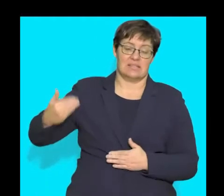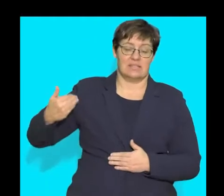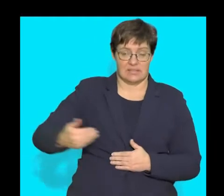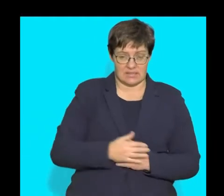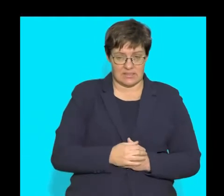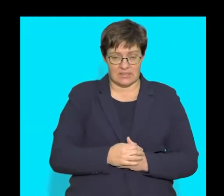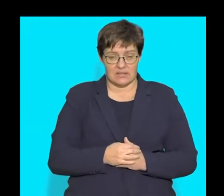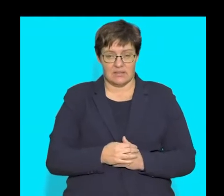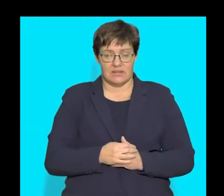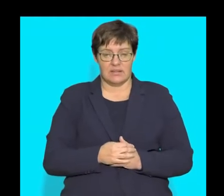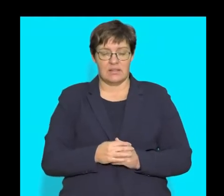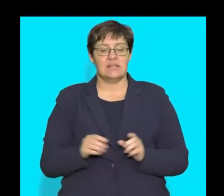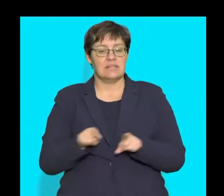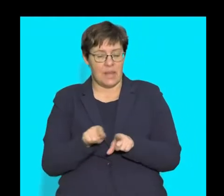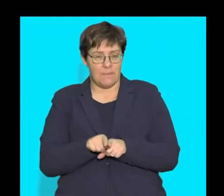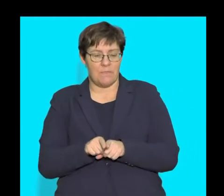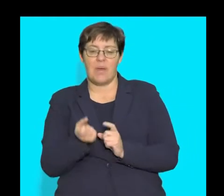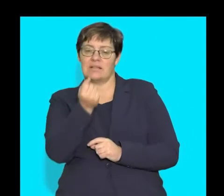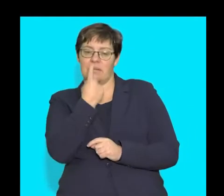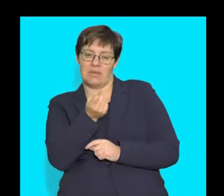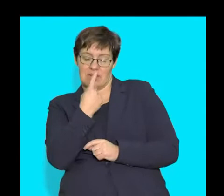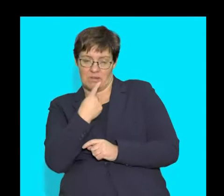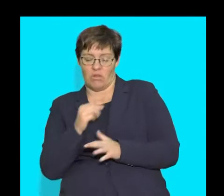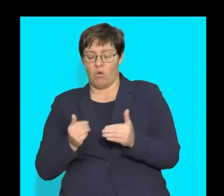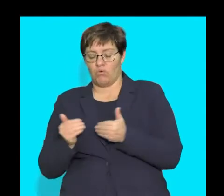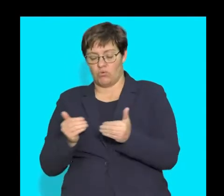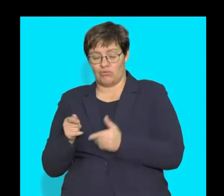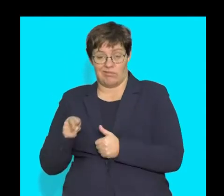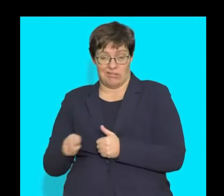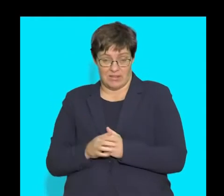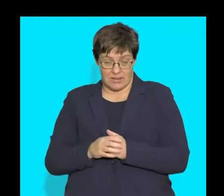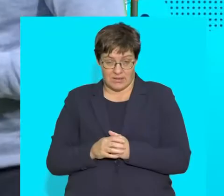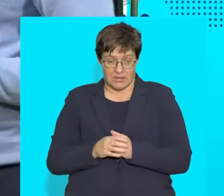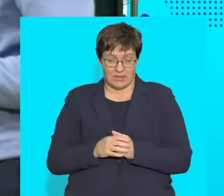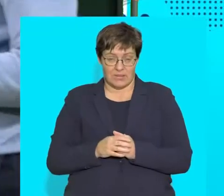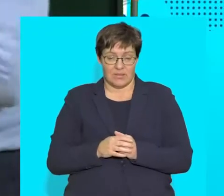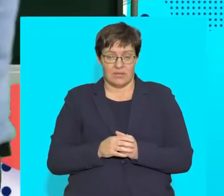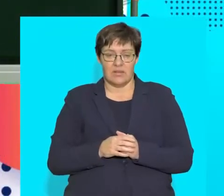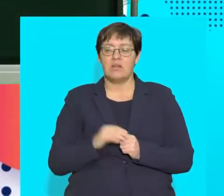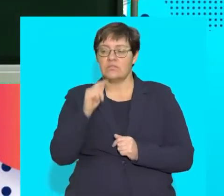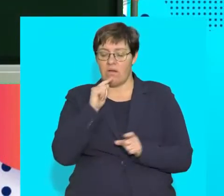regularly and use medication to control their blood sugar levels. And so we